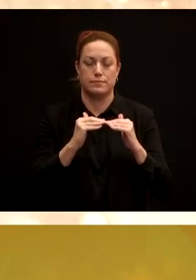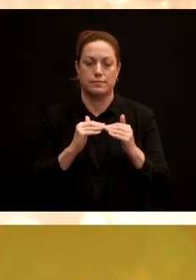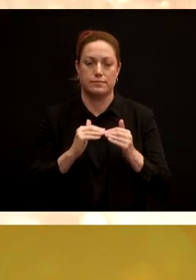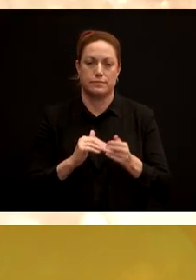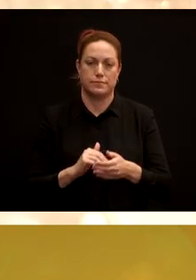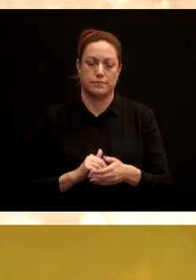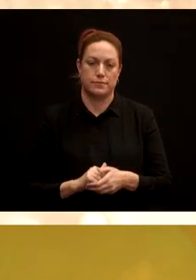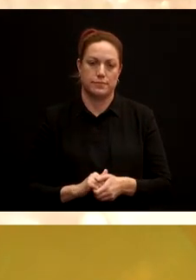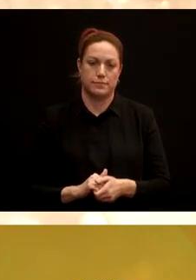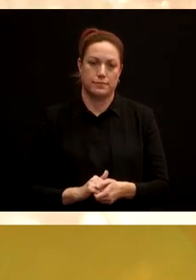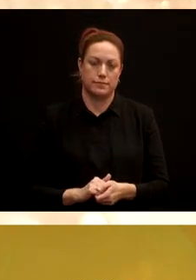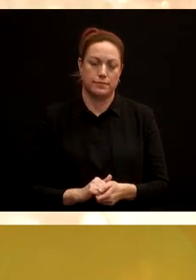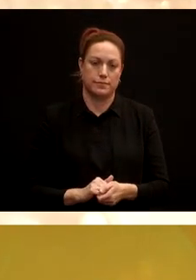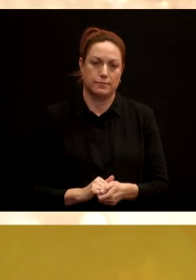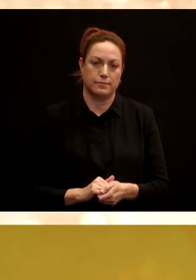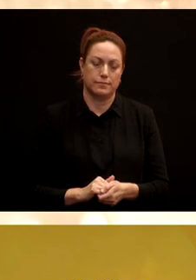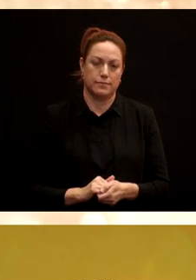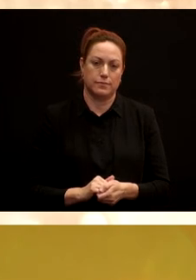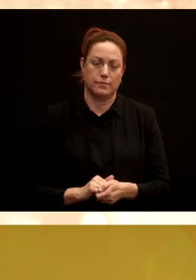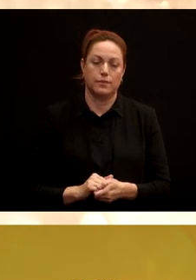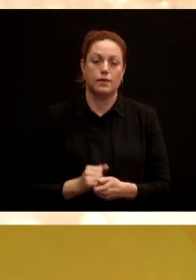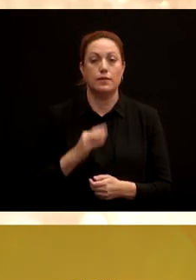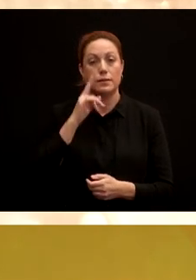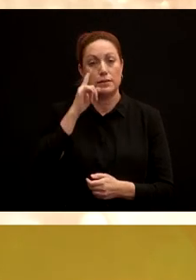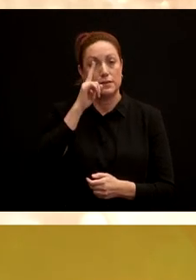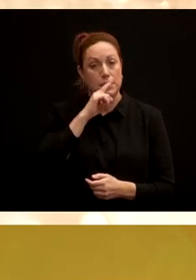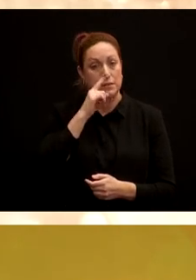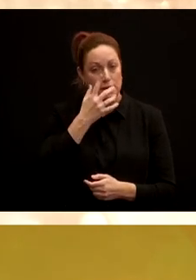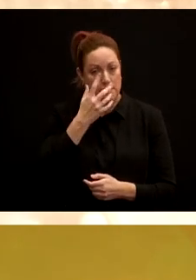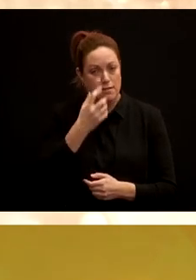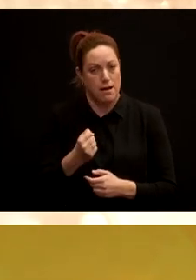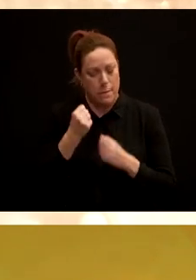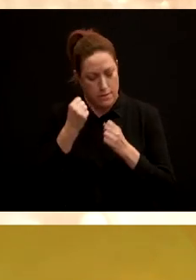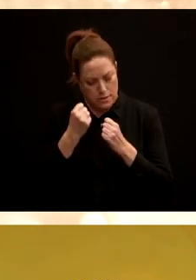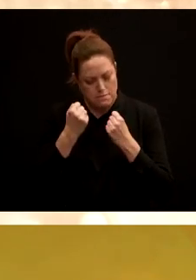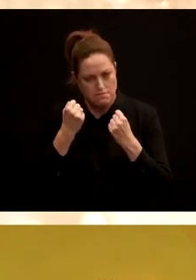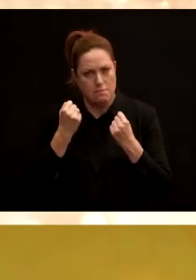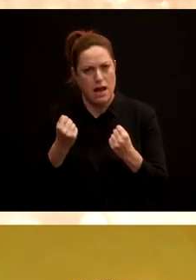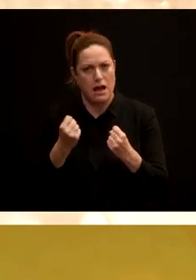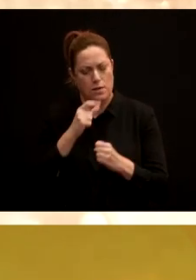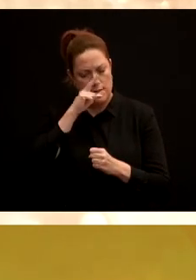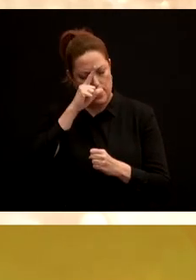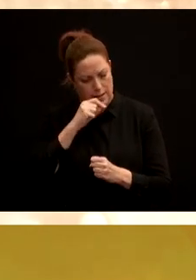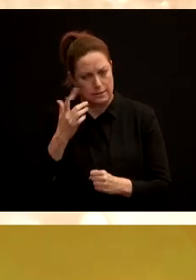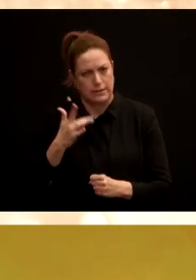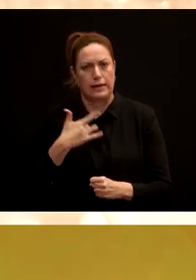equipped and empowered to live your mission.